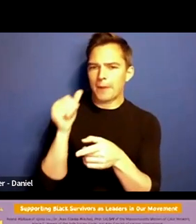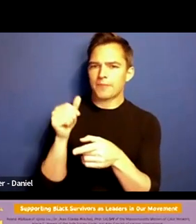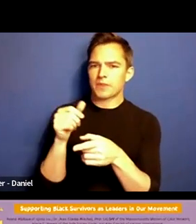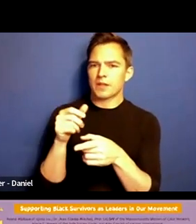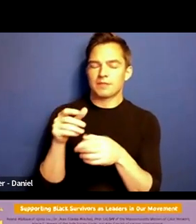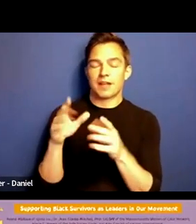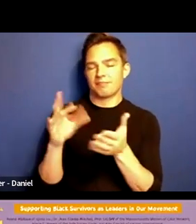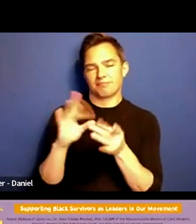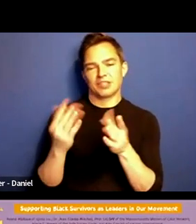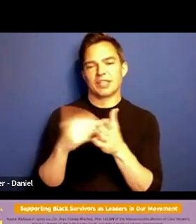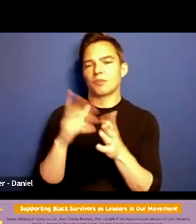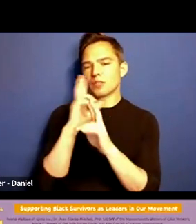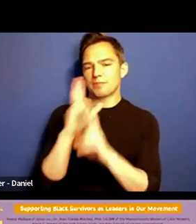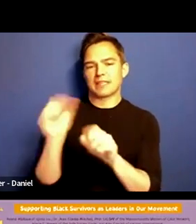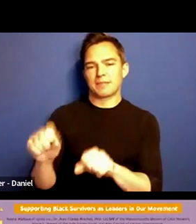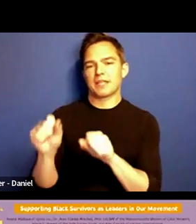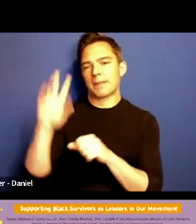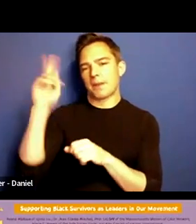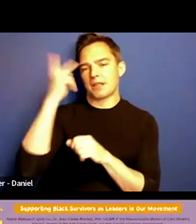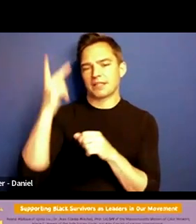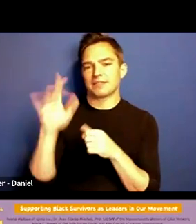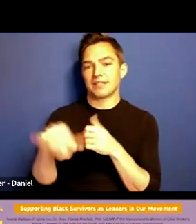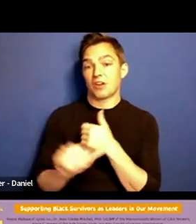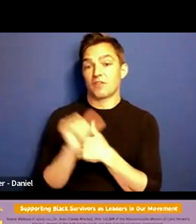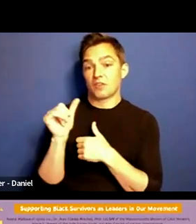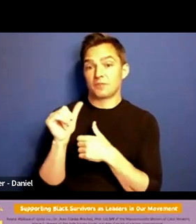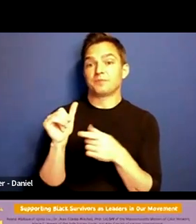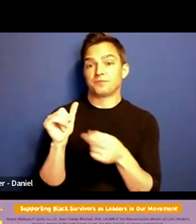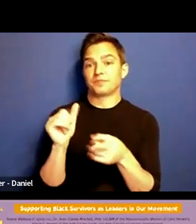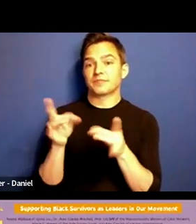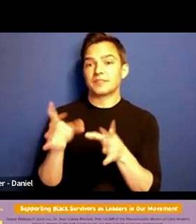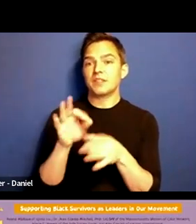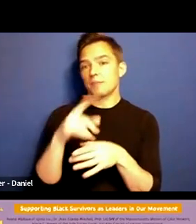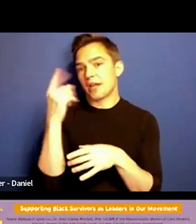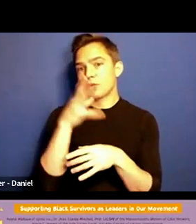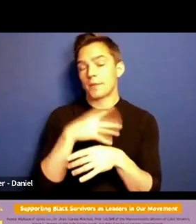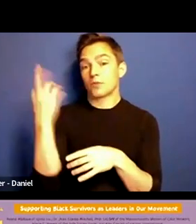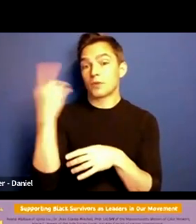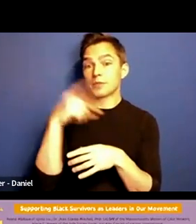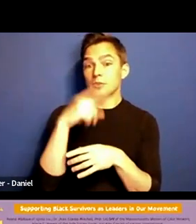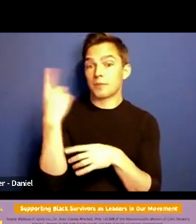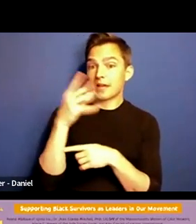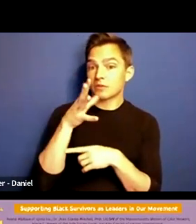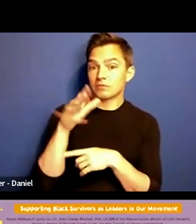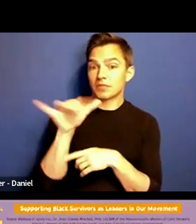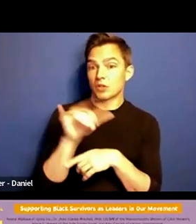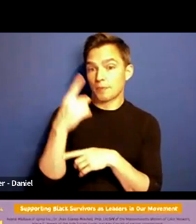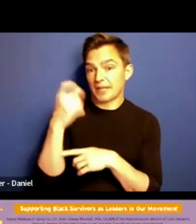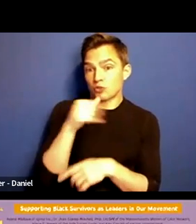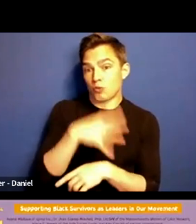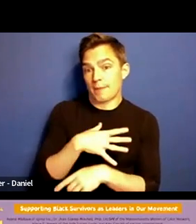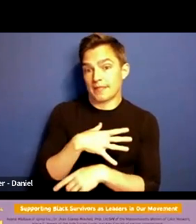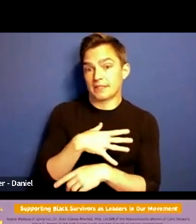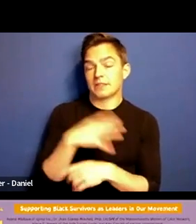respectability politics, it's harmful. Misogynoir, right? So the hatred of Black women because they're Black and women. So perpetuating